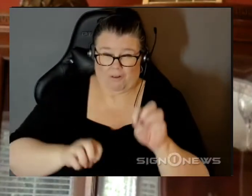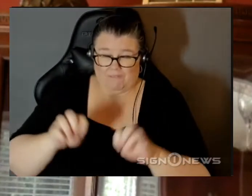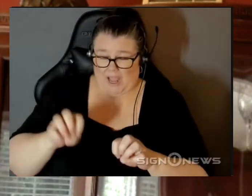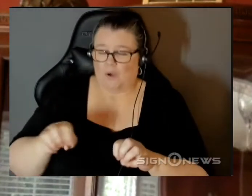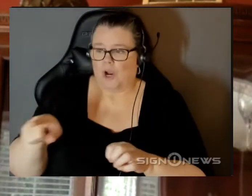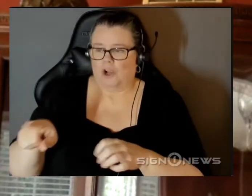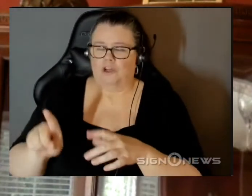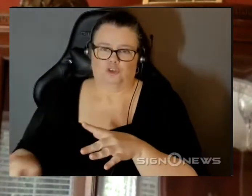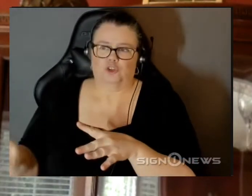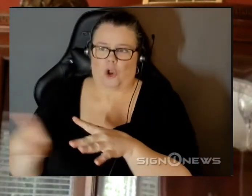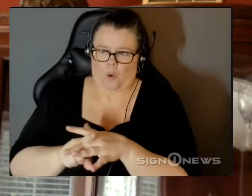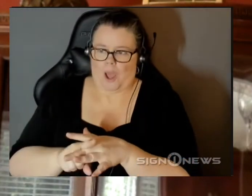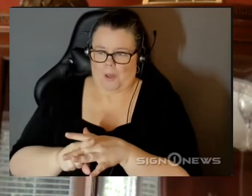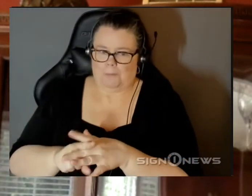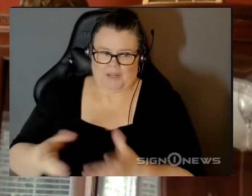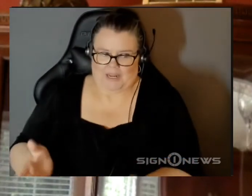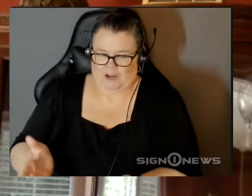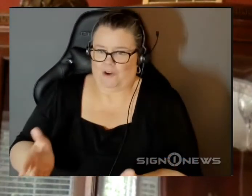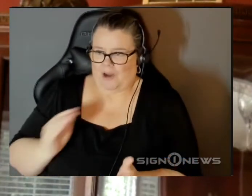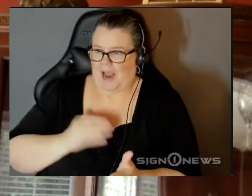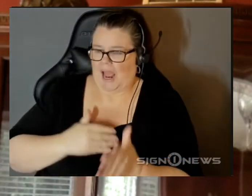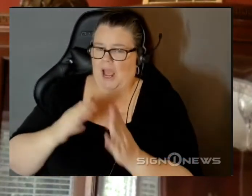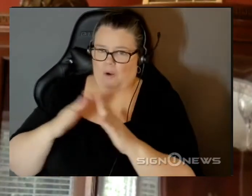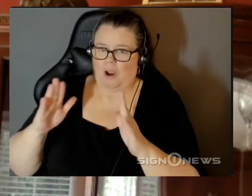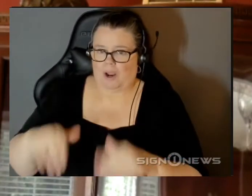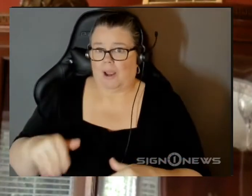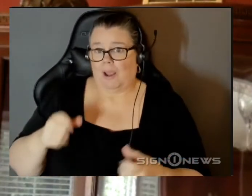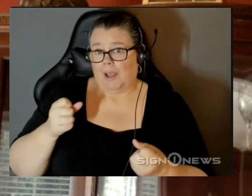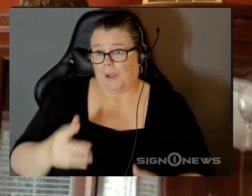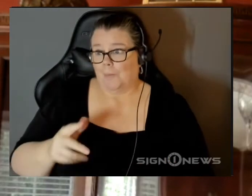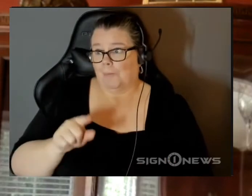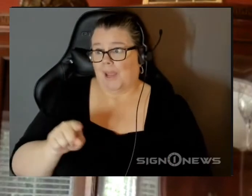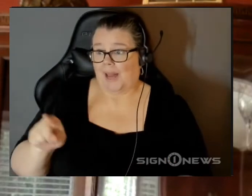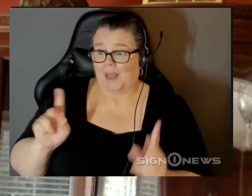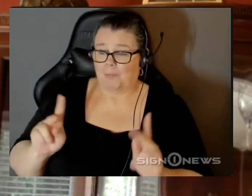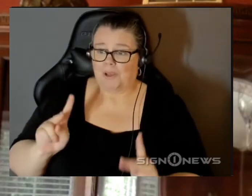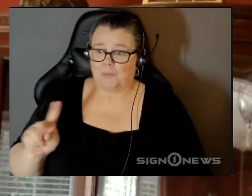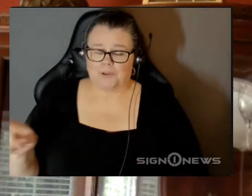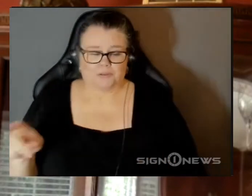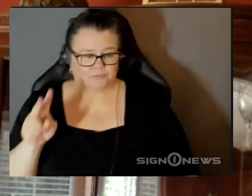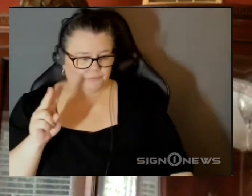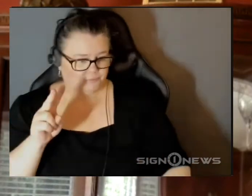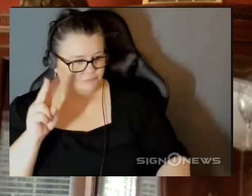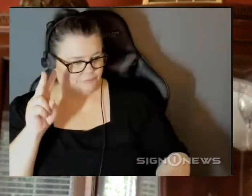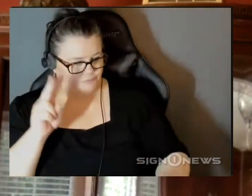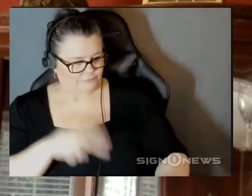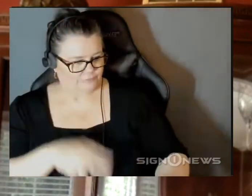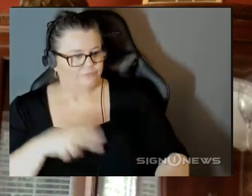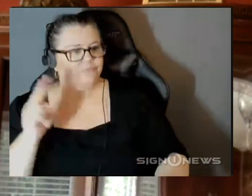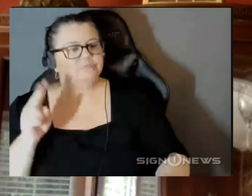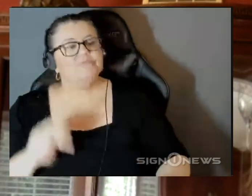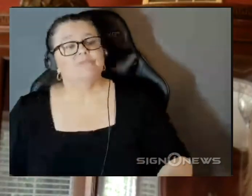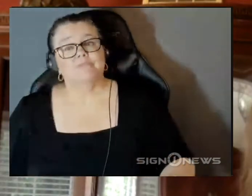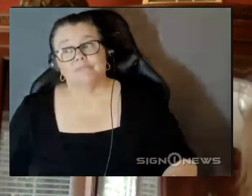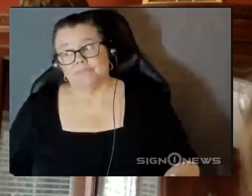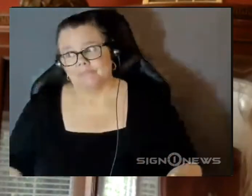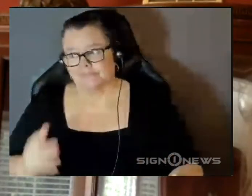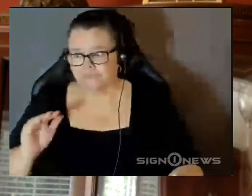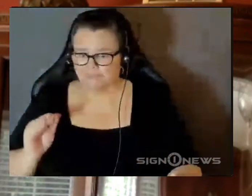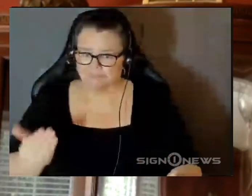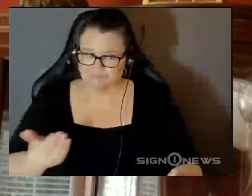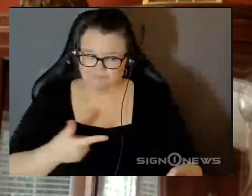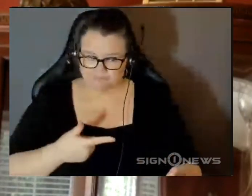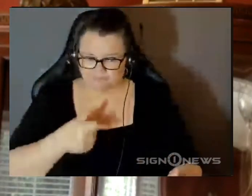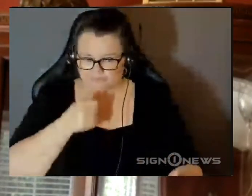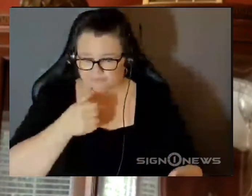seen John, thinks, oh yeah, there's nothing much there. And so she had that tone of voice, and she was asking John what he did